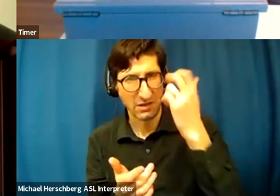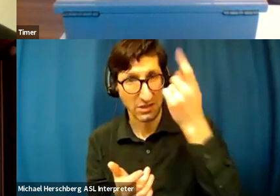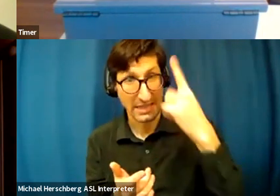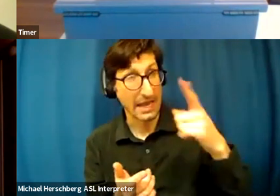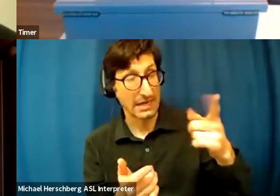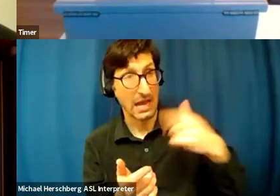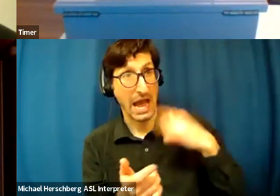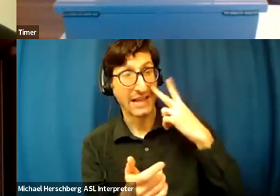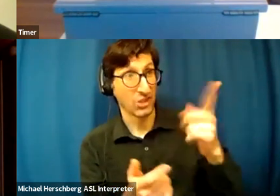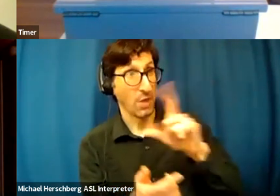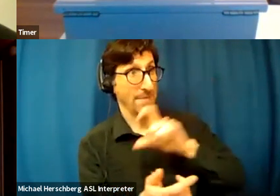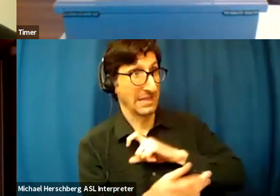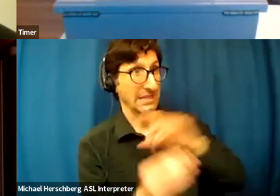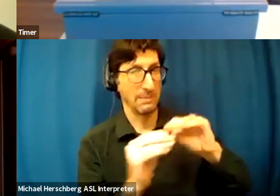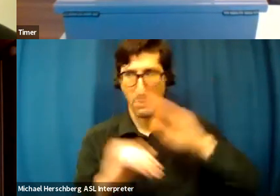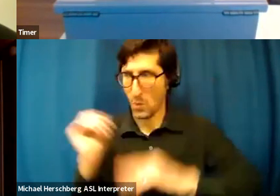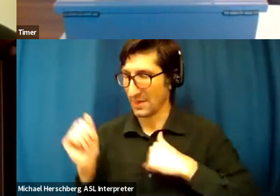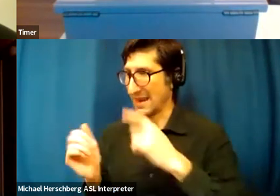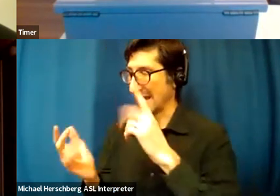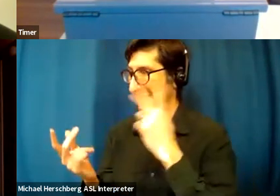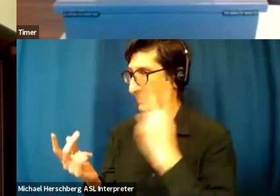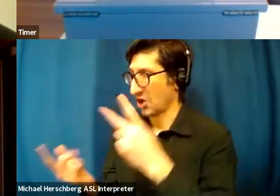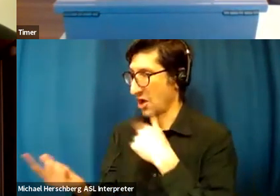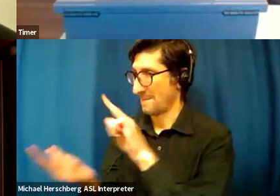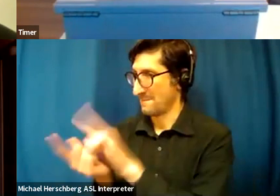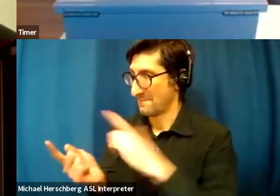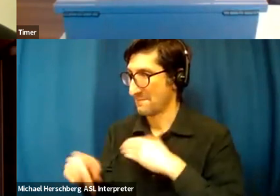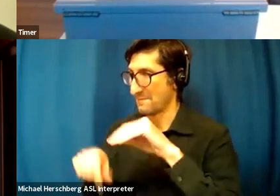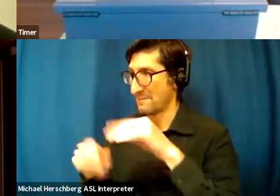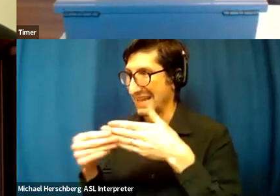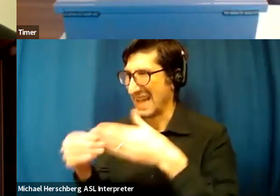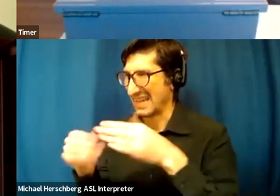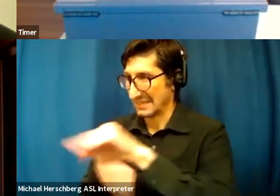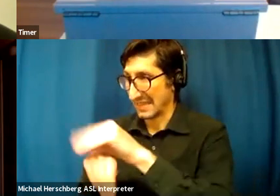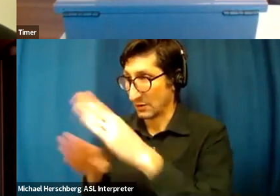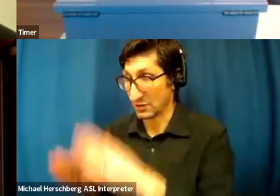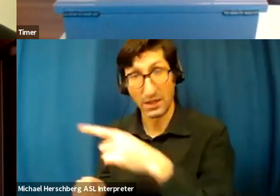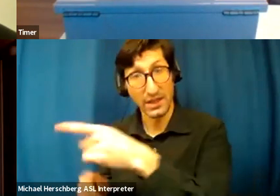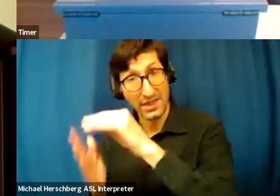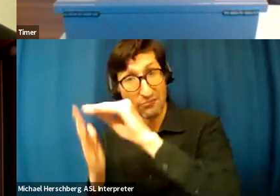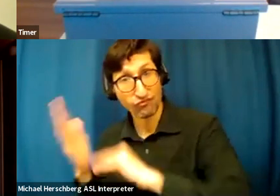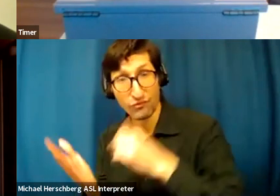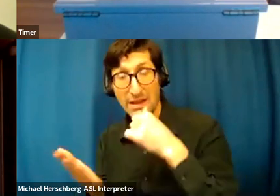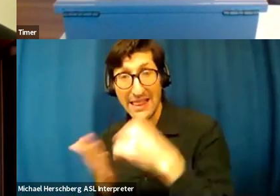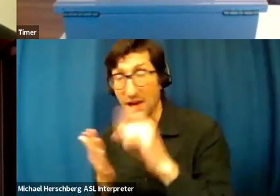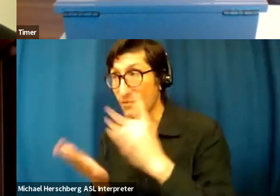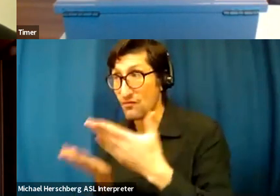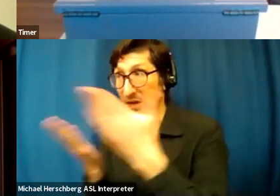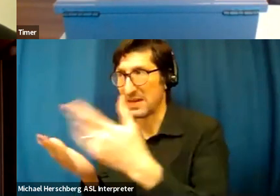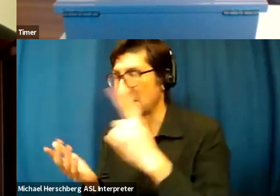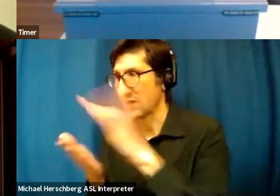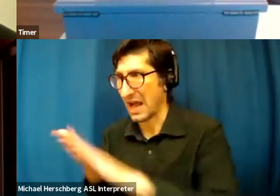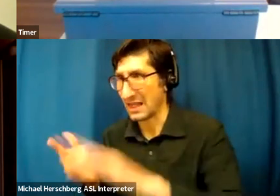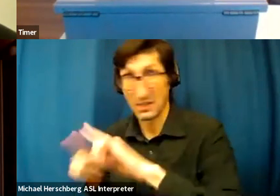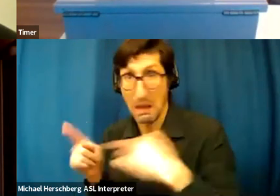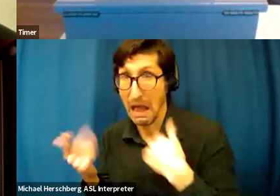did of my guidance counselors? How was my guidance counselor able to write me a letter of recommendation to college when I had no idea who the